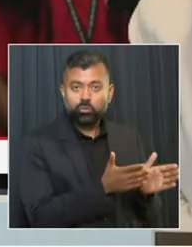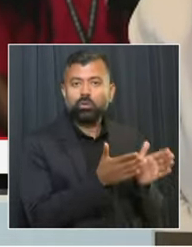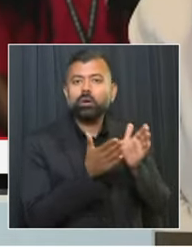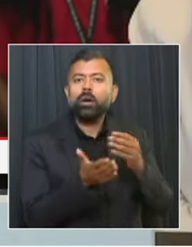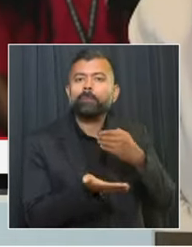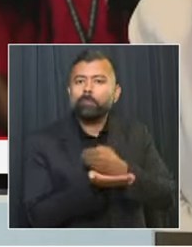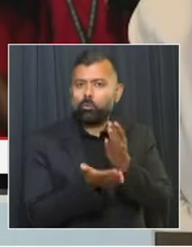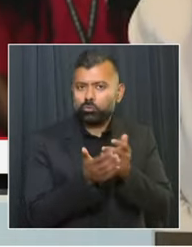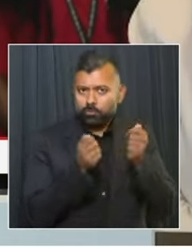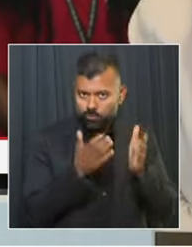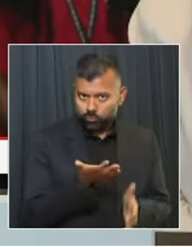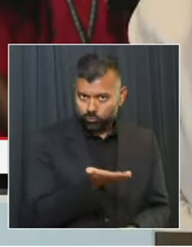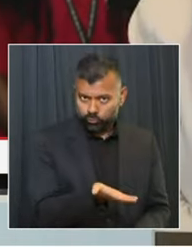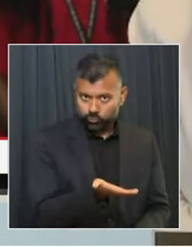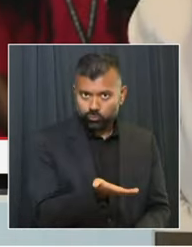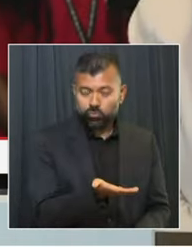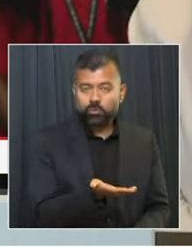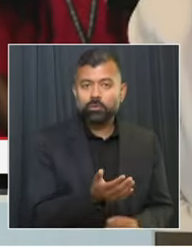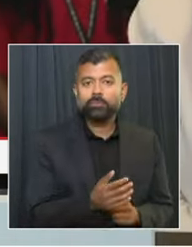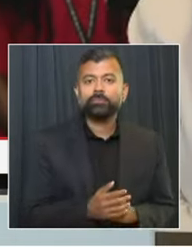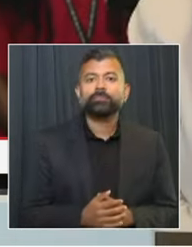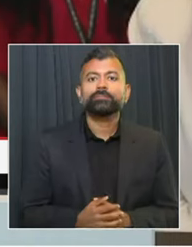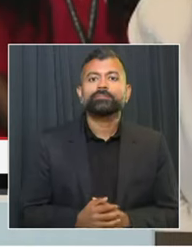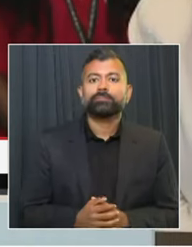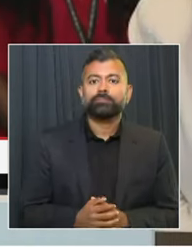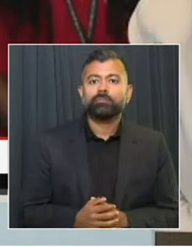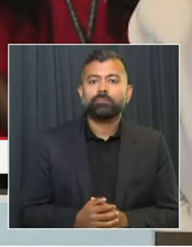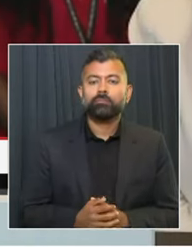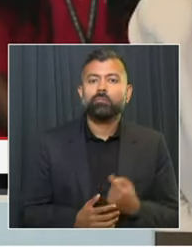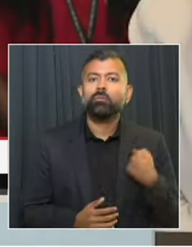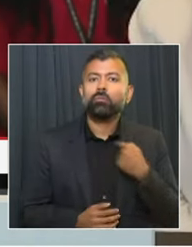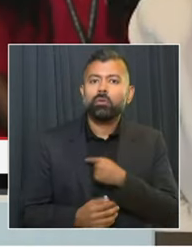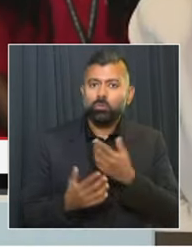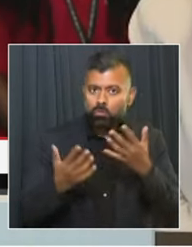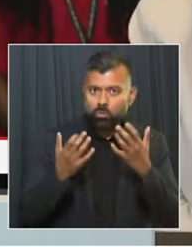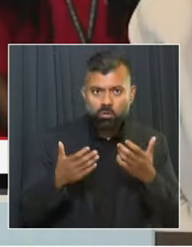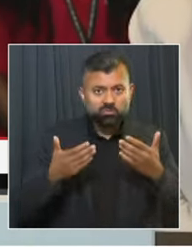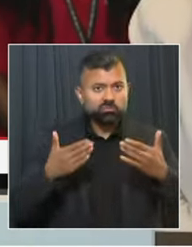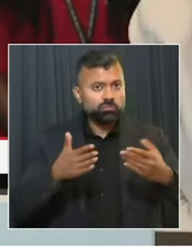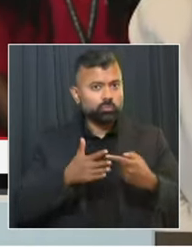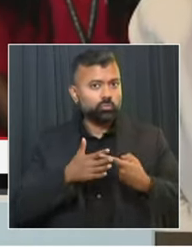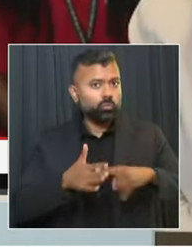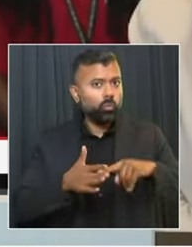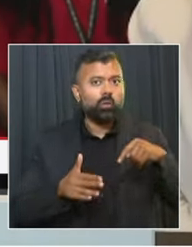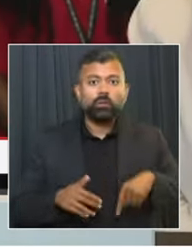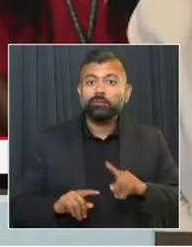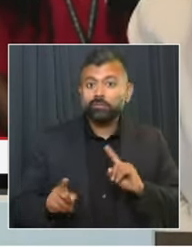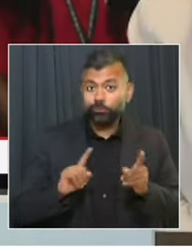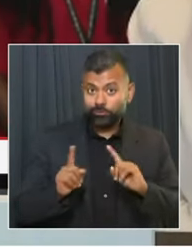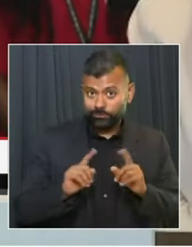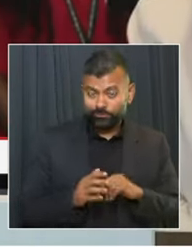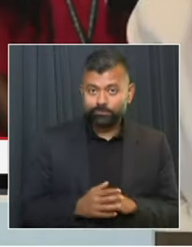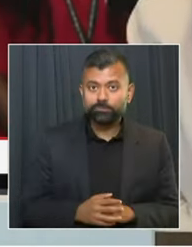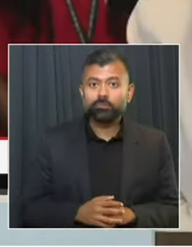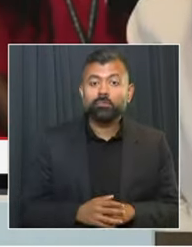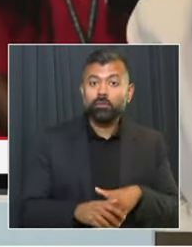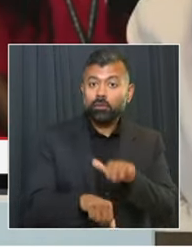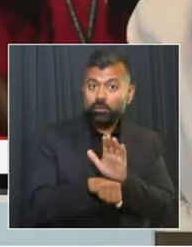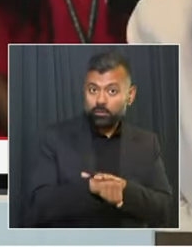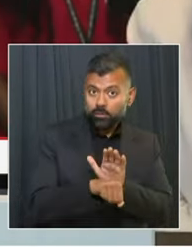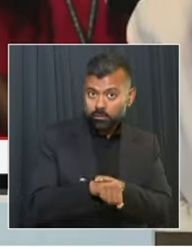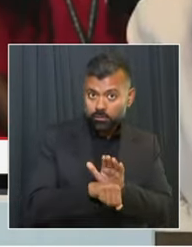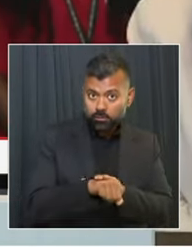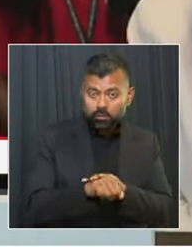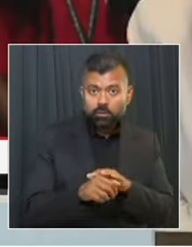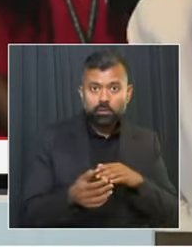Reed. So we want to jump right into it. I want to let everybody know, I'm going to warn you now, because we're basically talking about